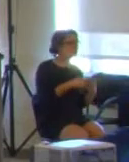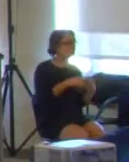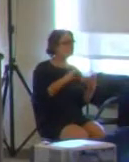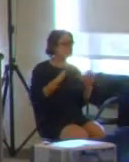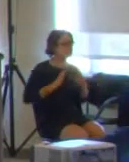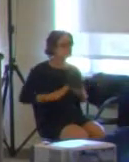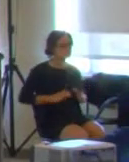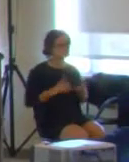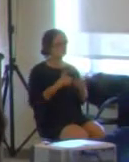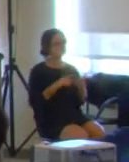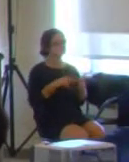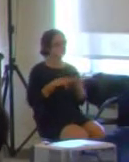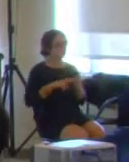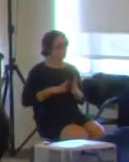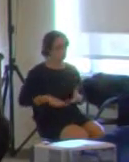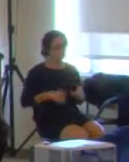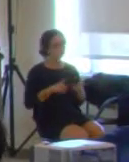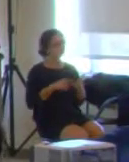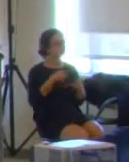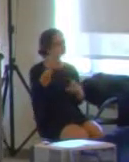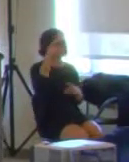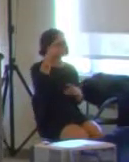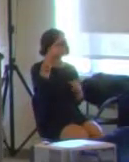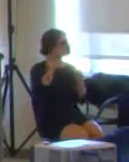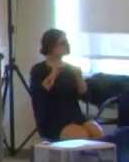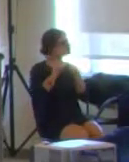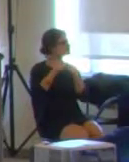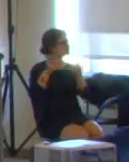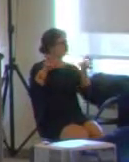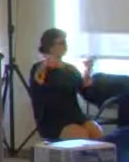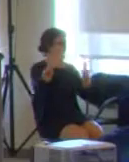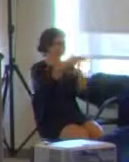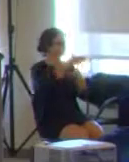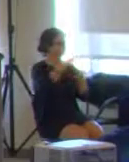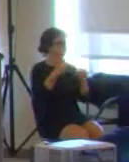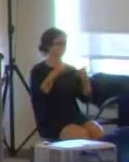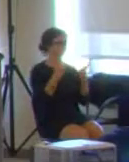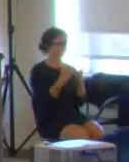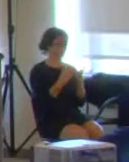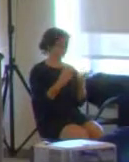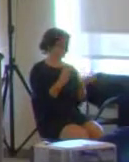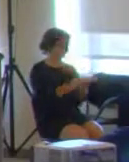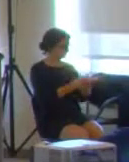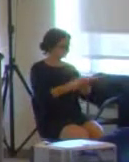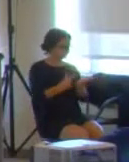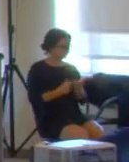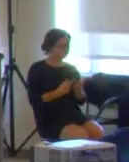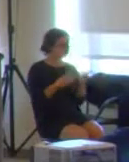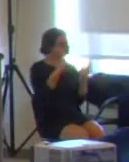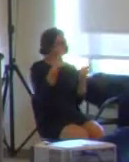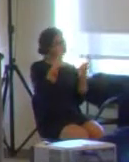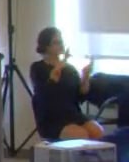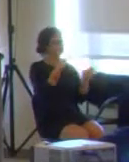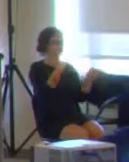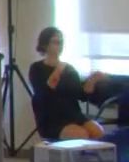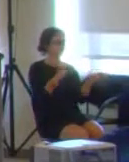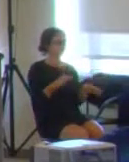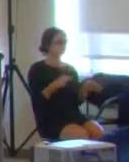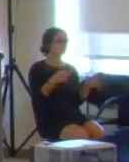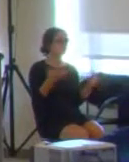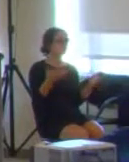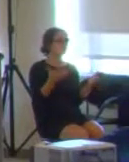researchers, government agencies, to come up with a definition that would help define what is